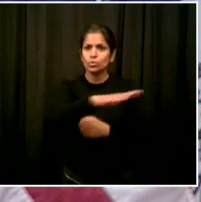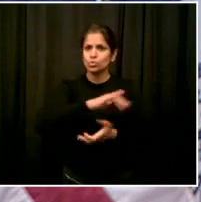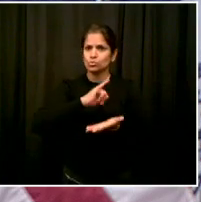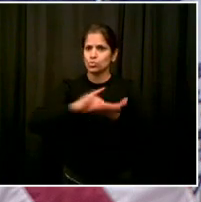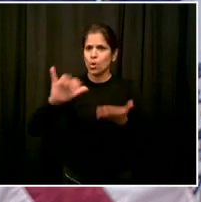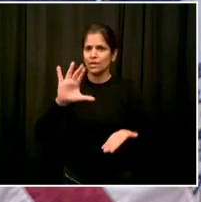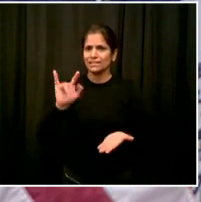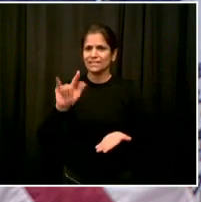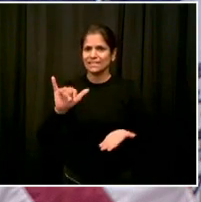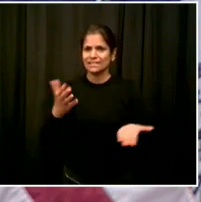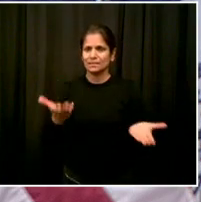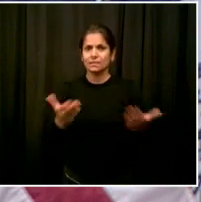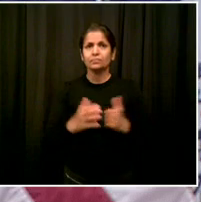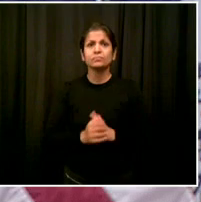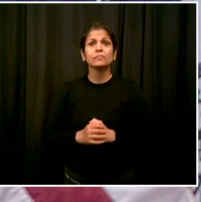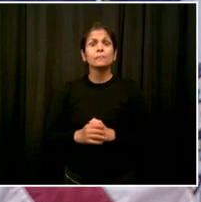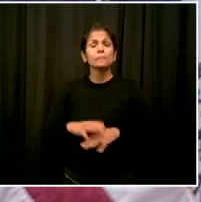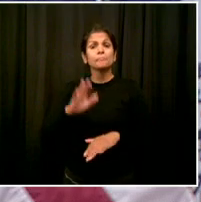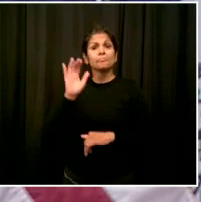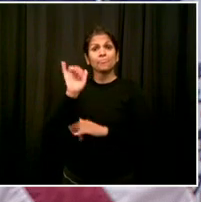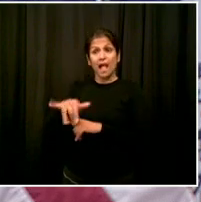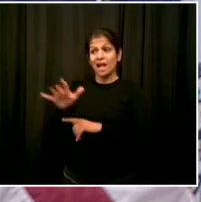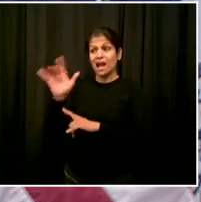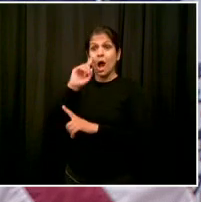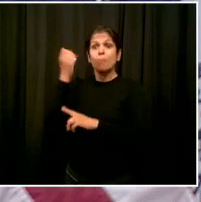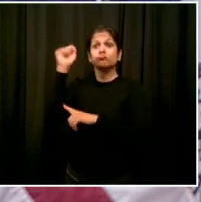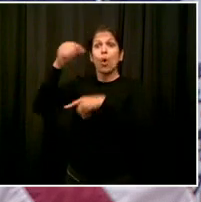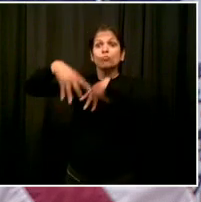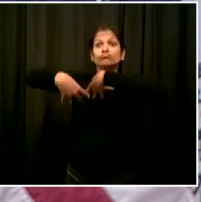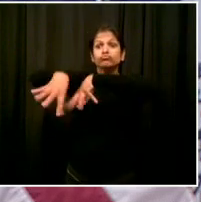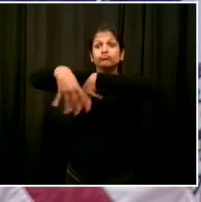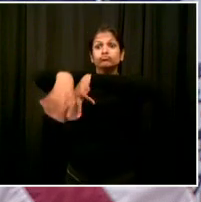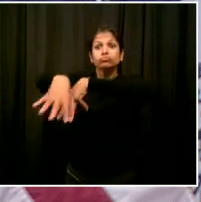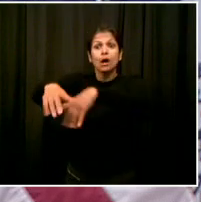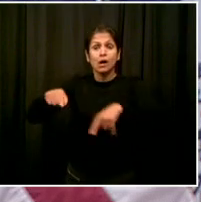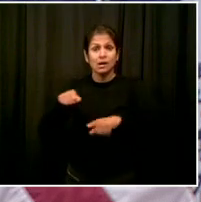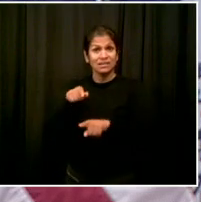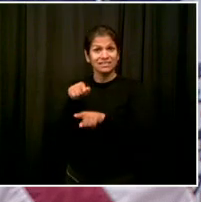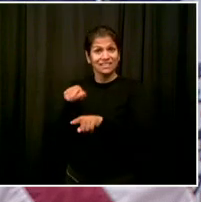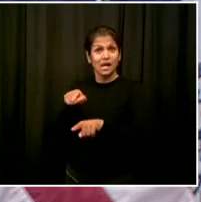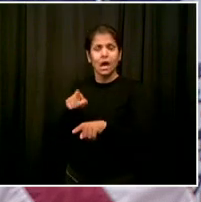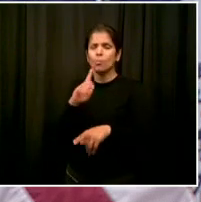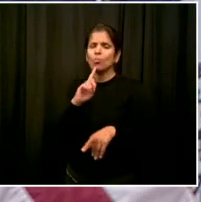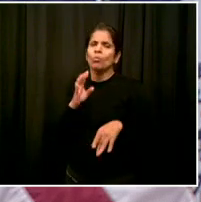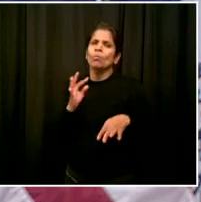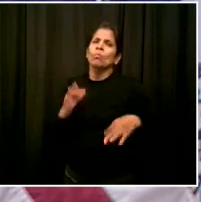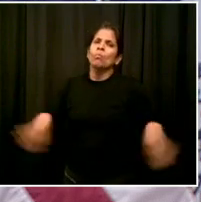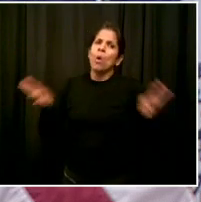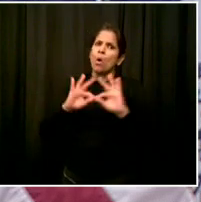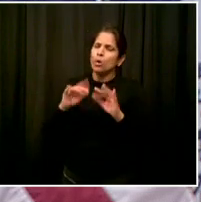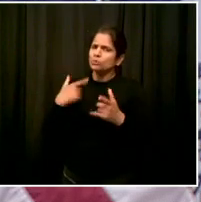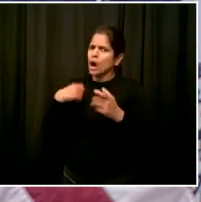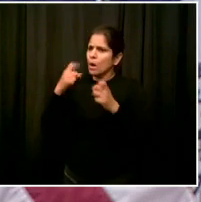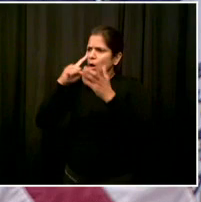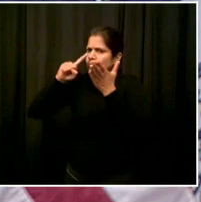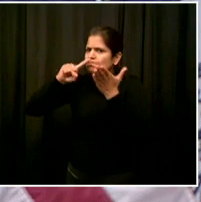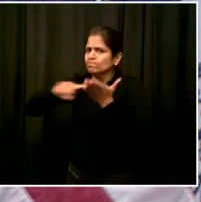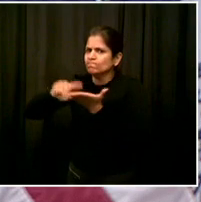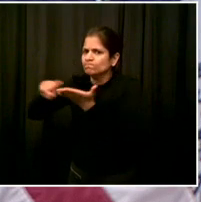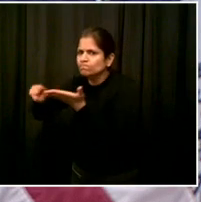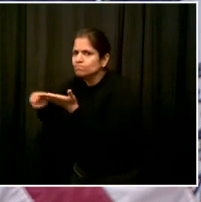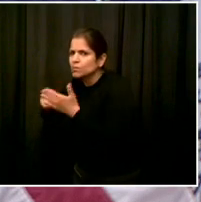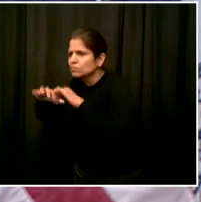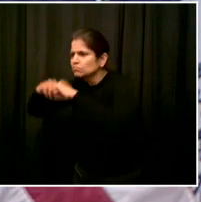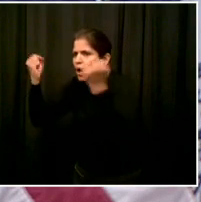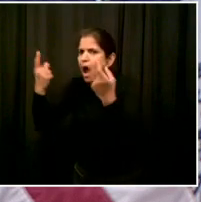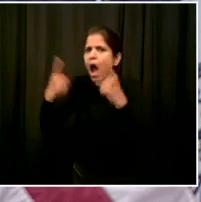at everything that happened in these protests. If anybody did something wrong in the NYPD, there needs to be accountability. We need to make sure going forward